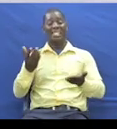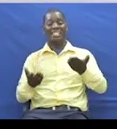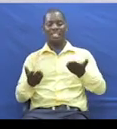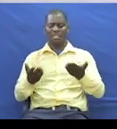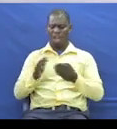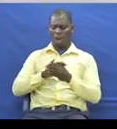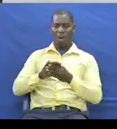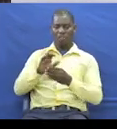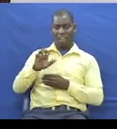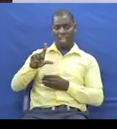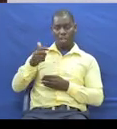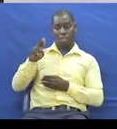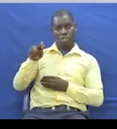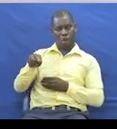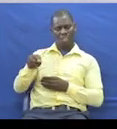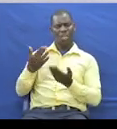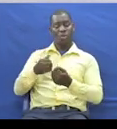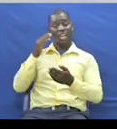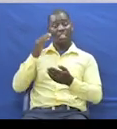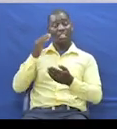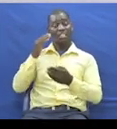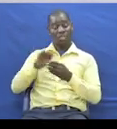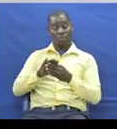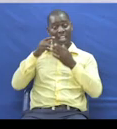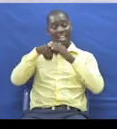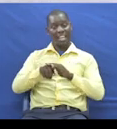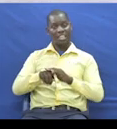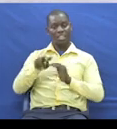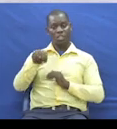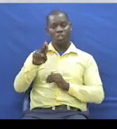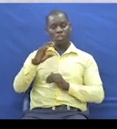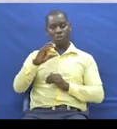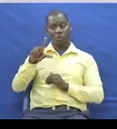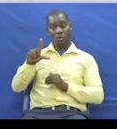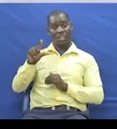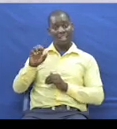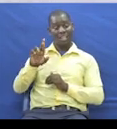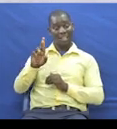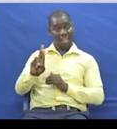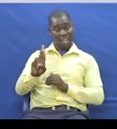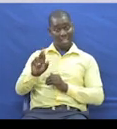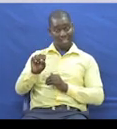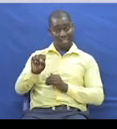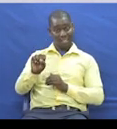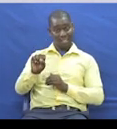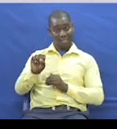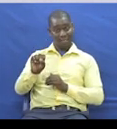is mainly concentrated at the nucleus. So with this, we find that its